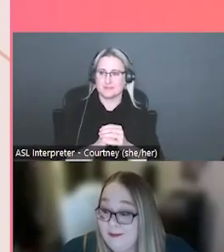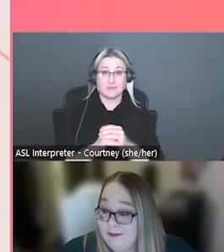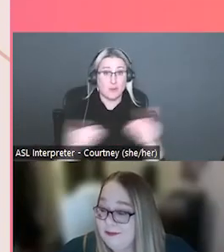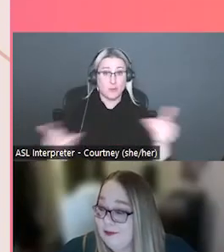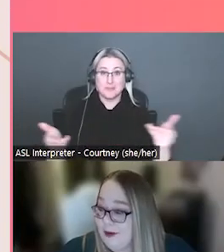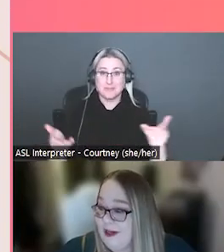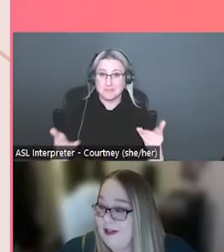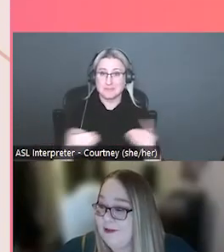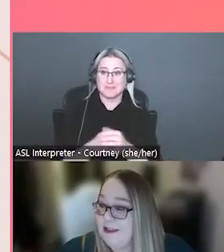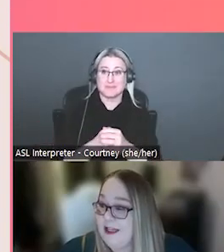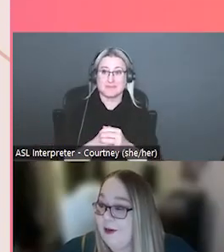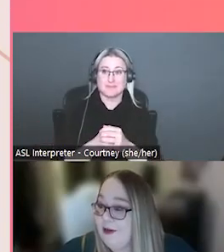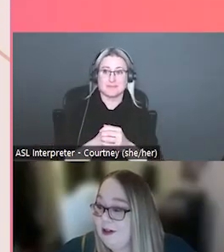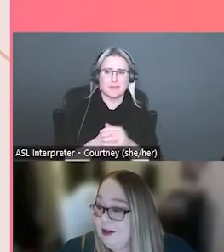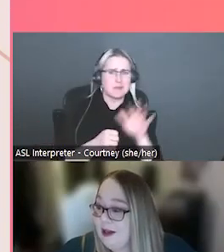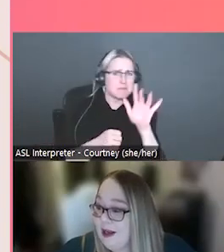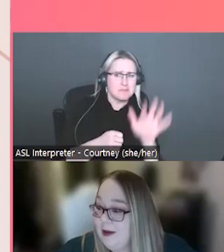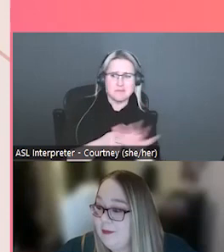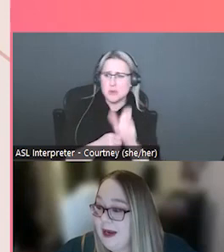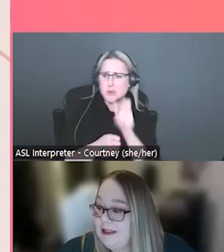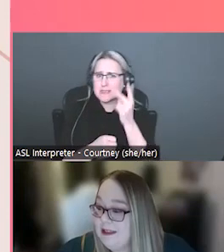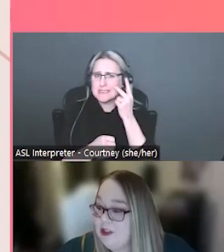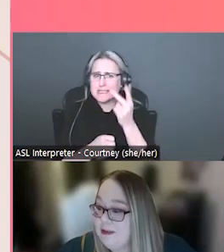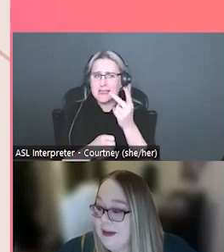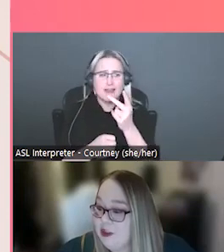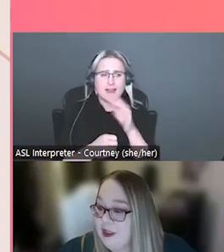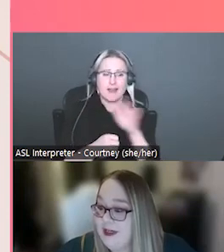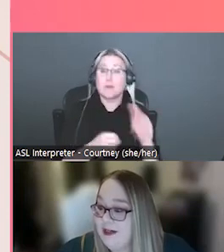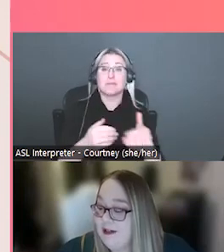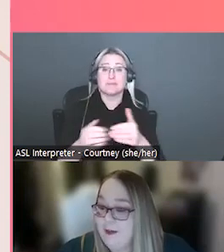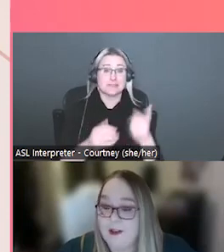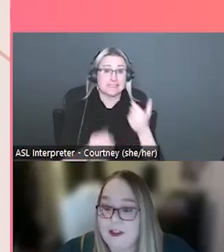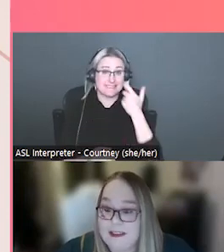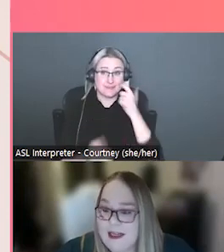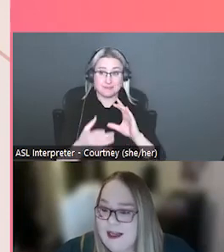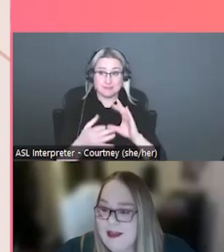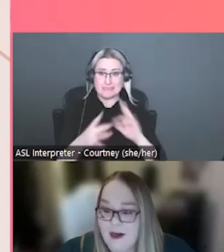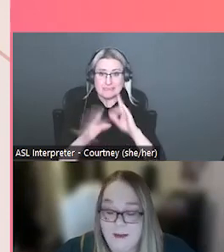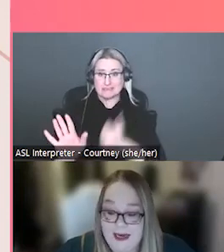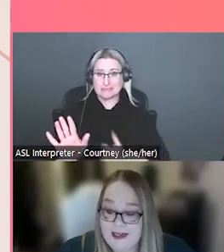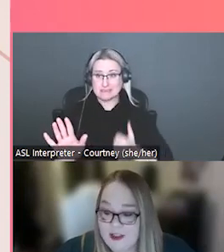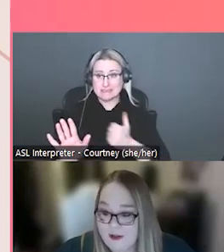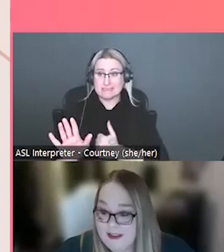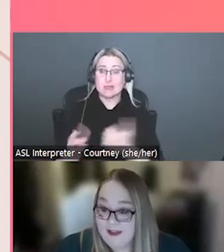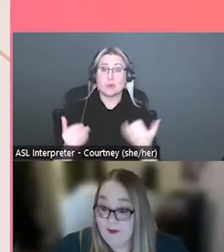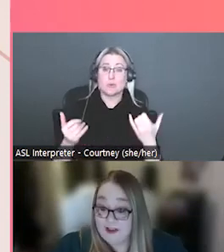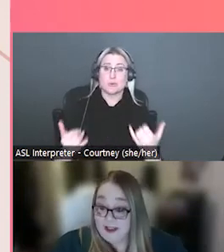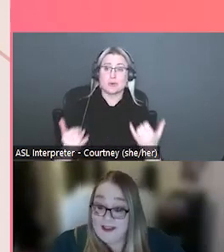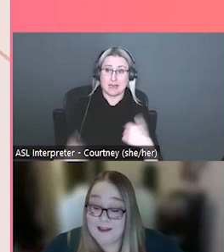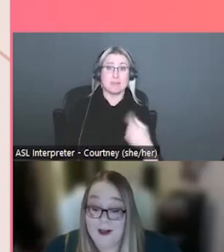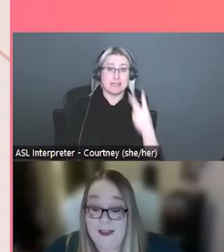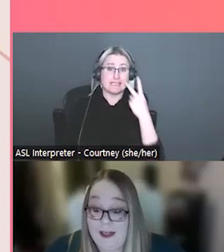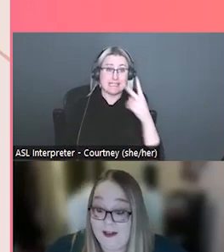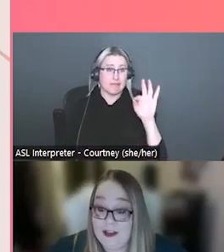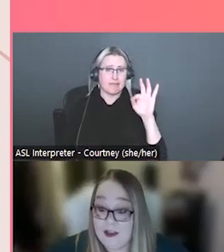Welcome. Raman, I don't see you. I did just mention, apologies, that on my end, I do see the French